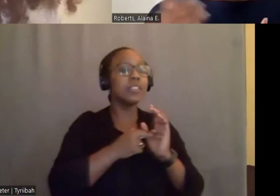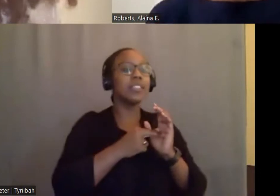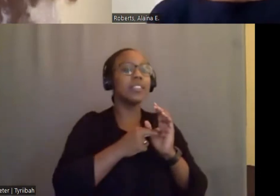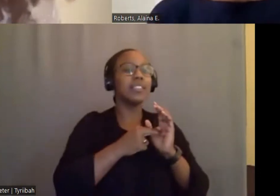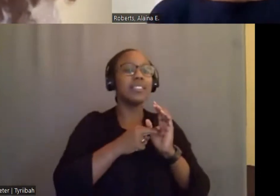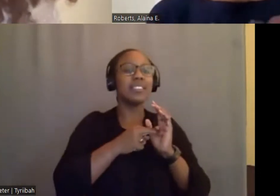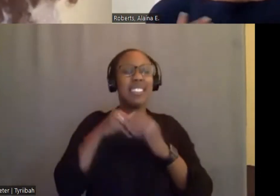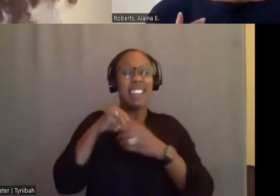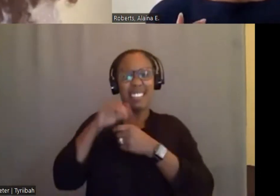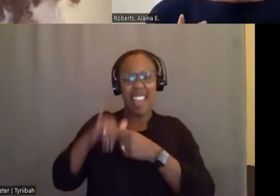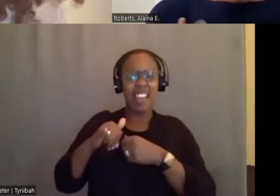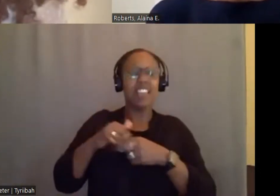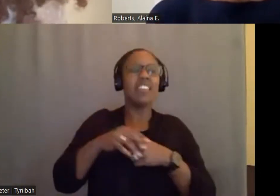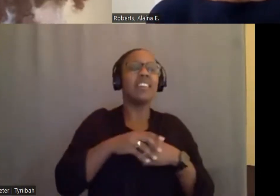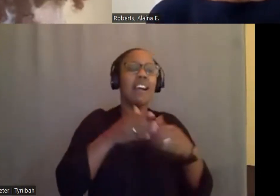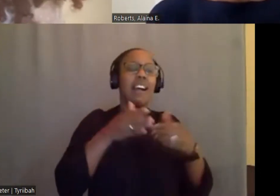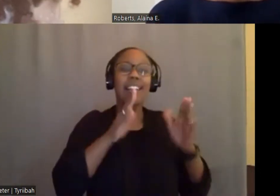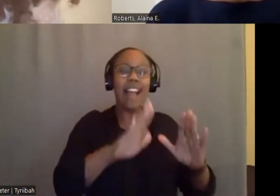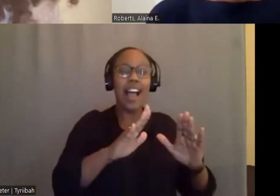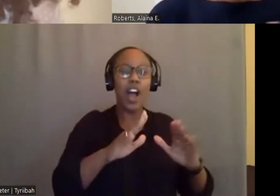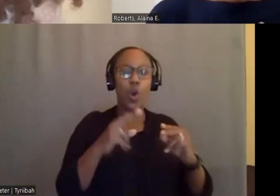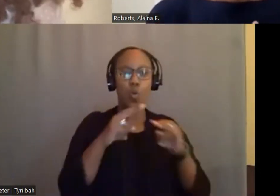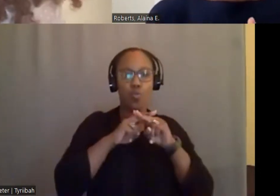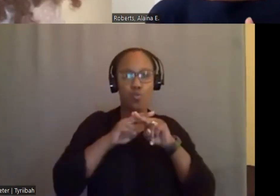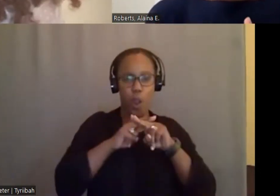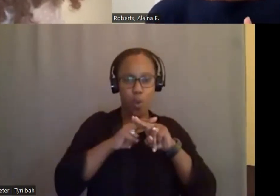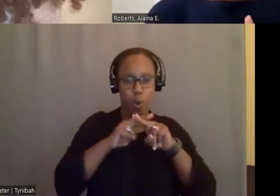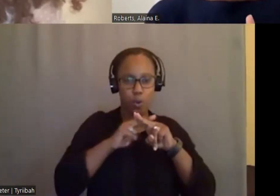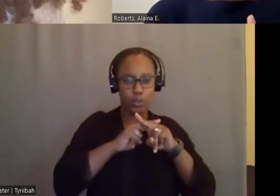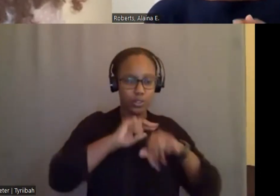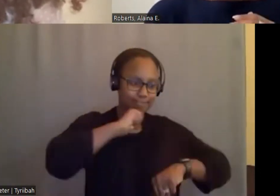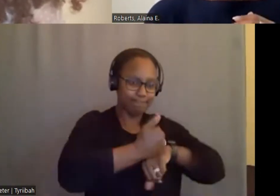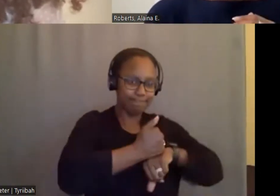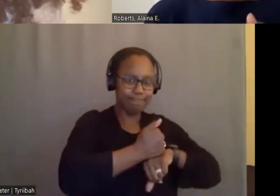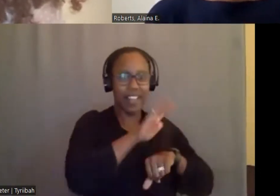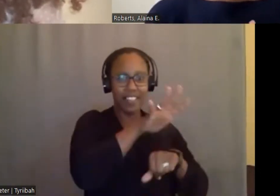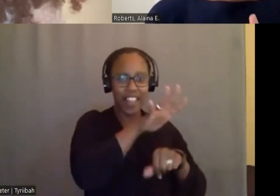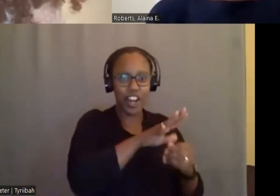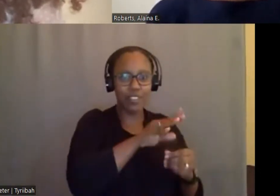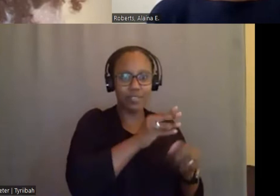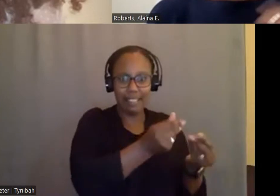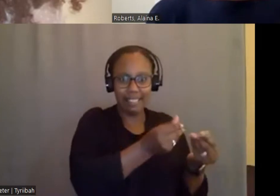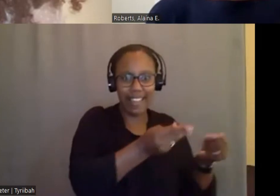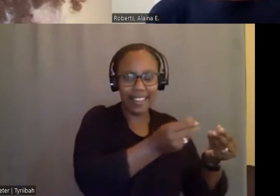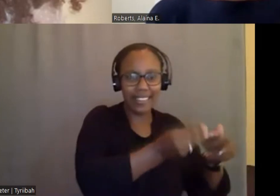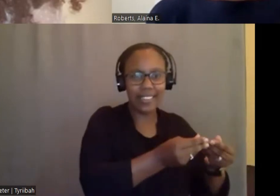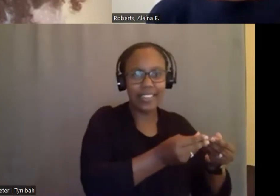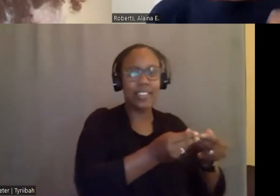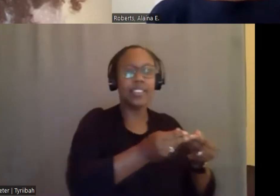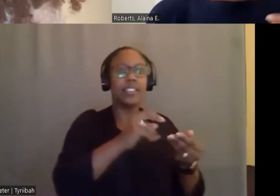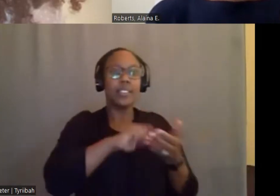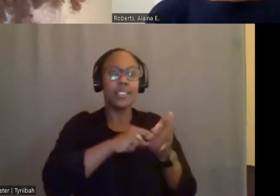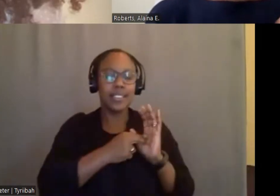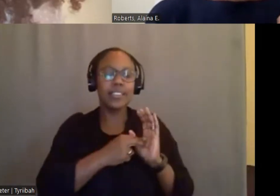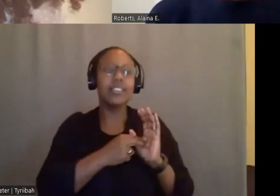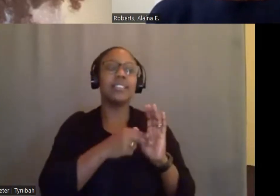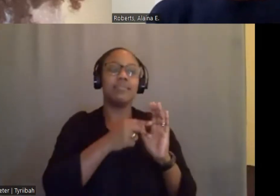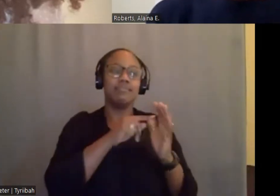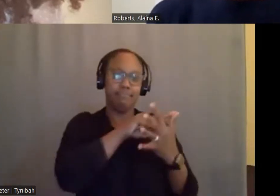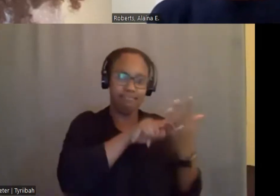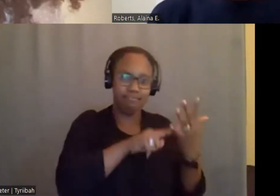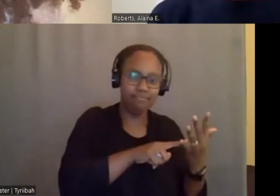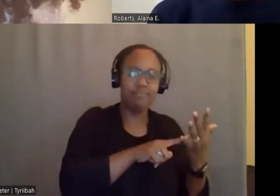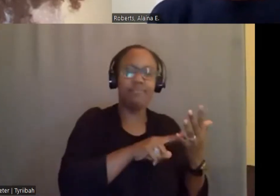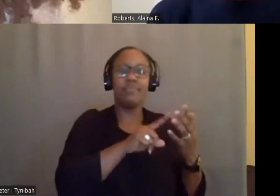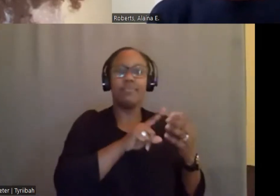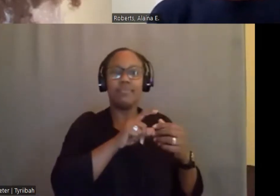your infrastructure. It says that these nations have to free their slaves, give them citizenship in their nations, and also give them